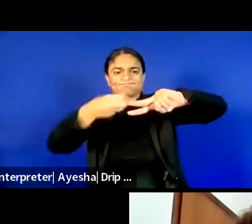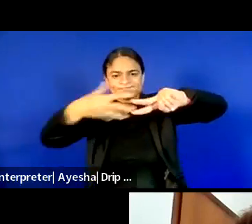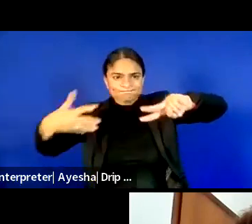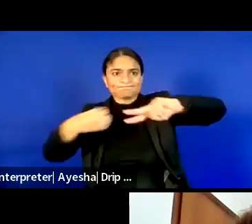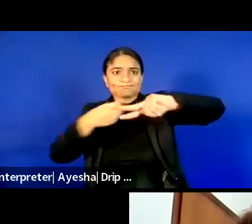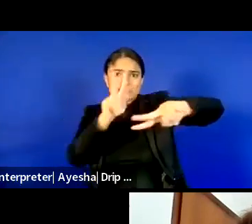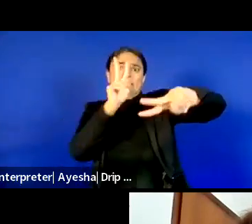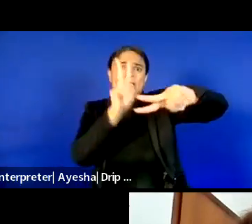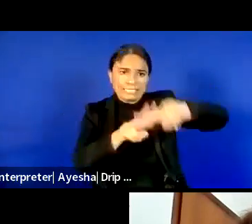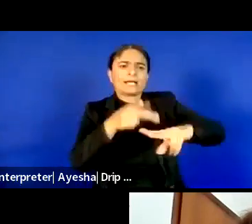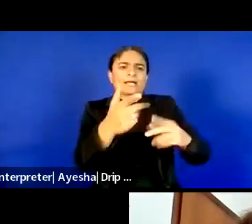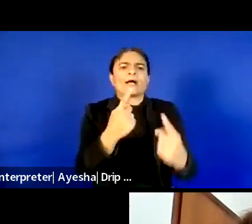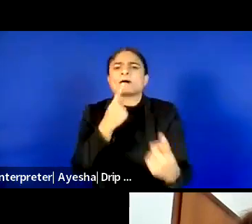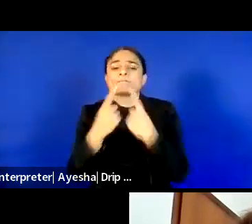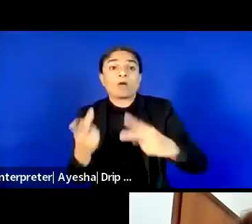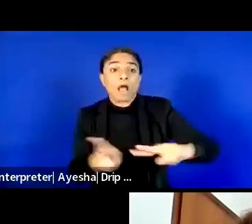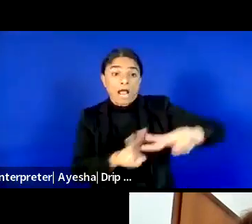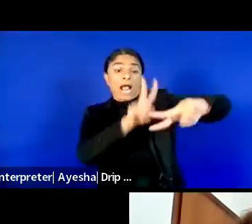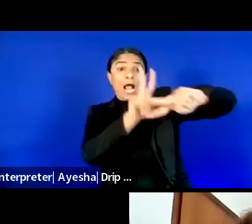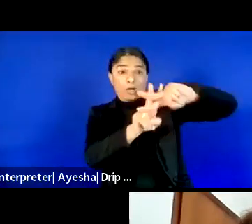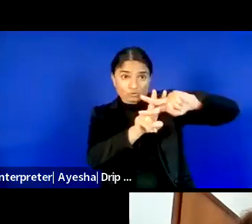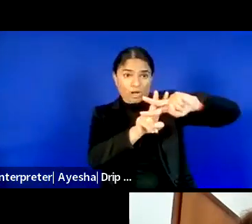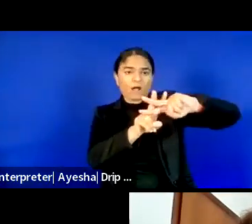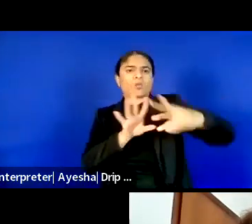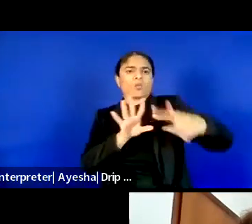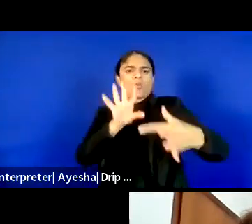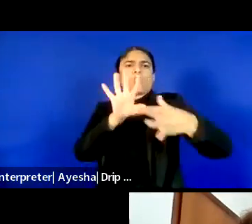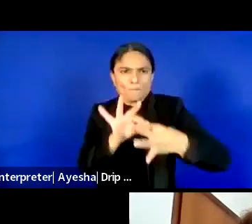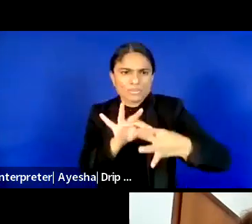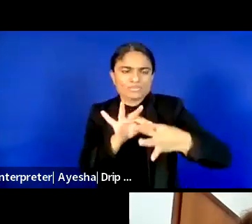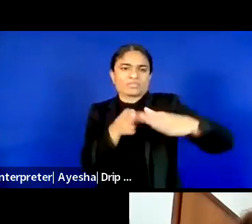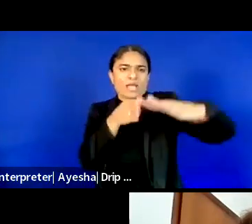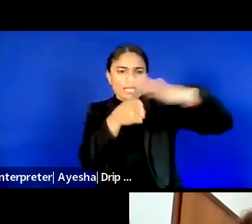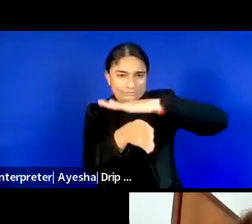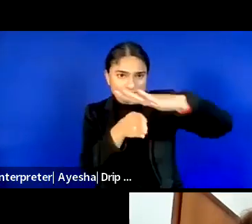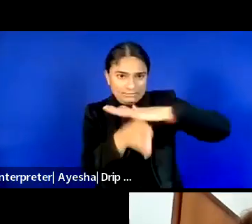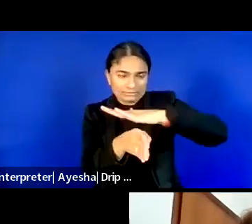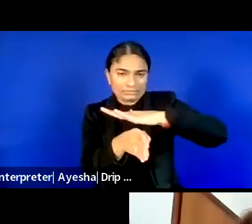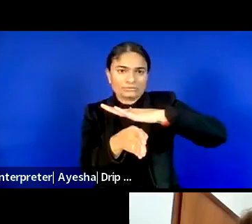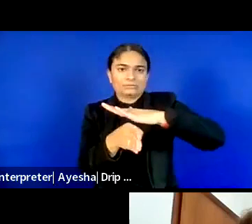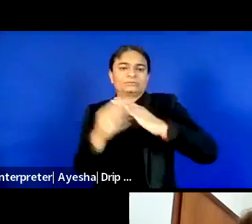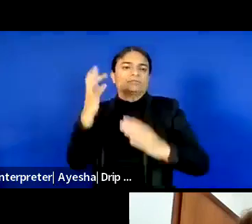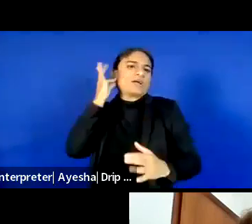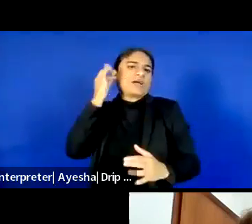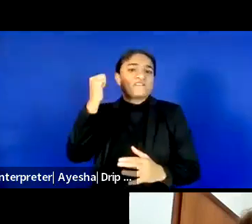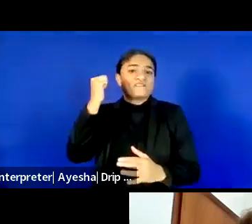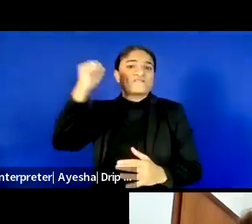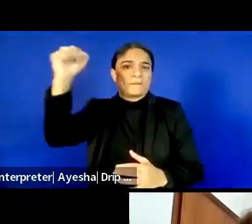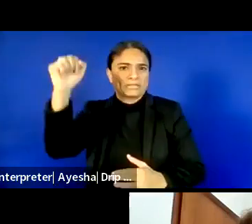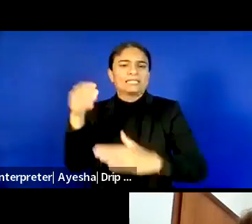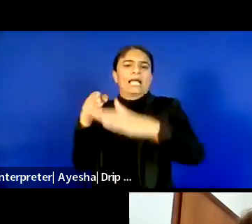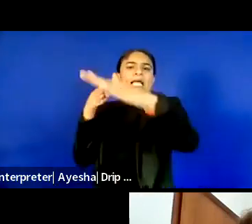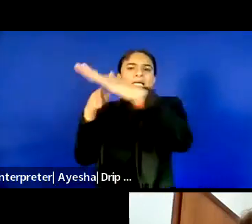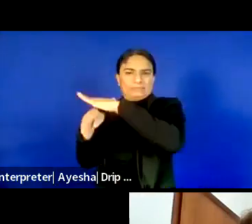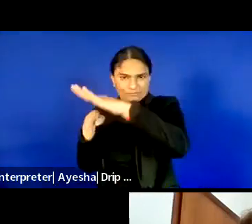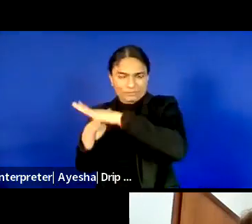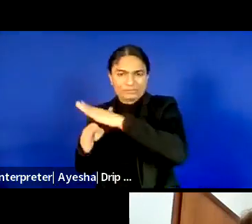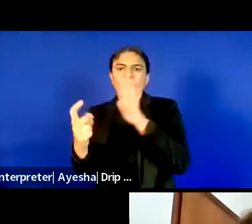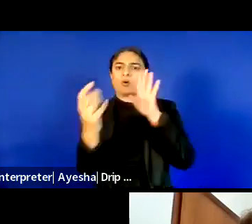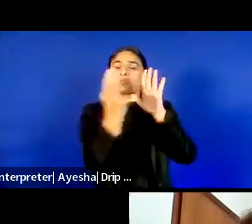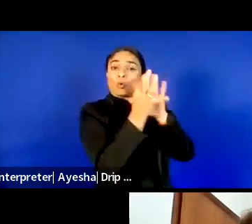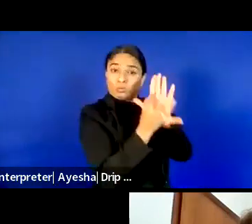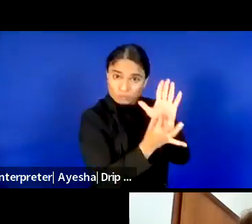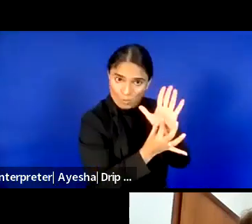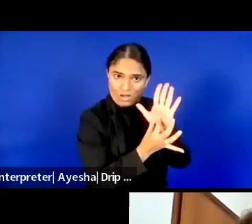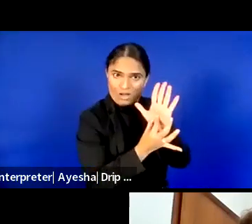Protocol. And also we'll hope you use the hashtags Generation Equality and SDG Summit